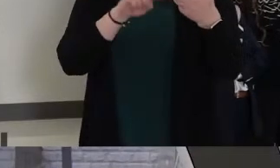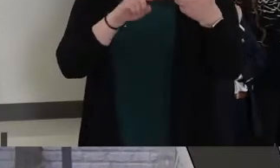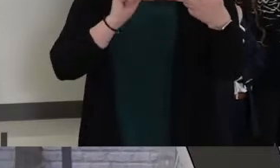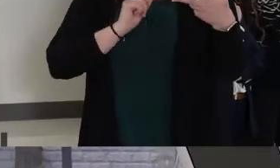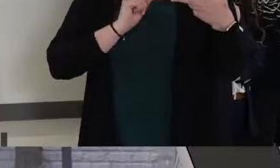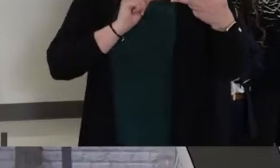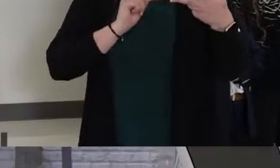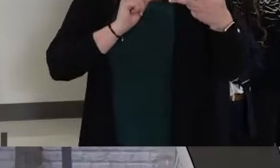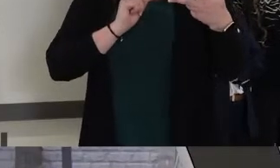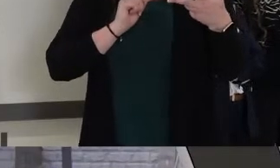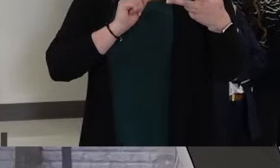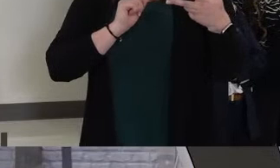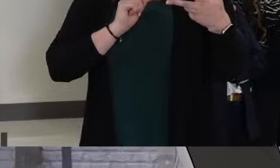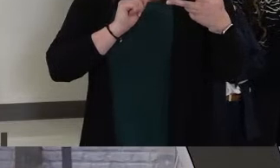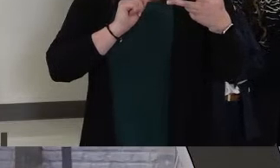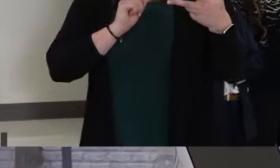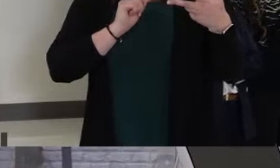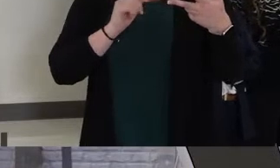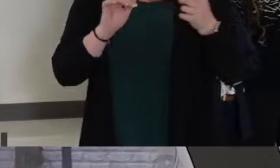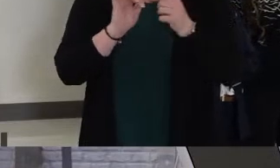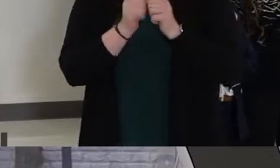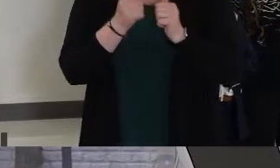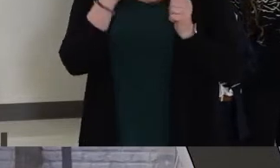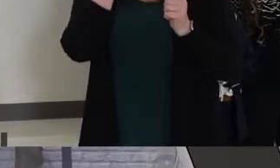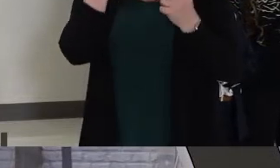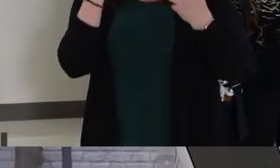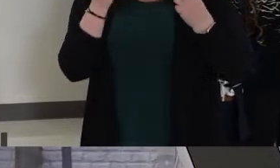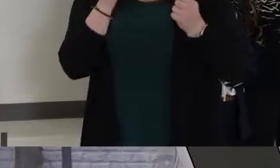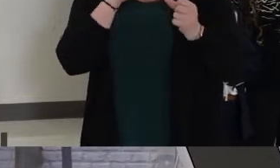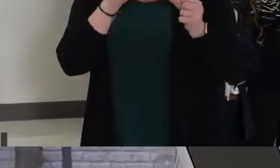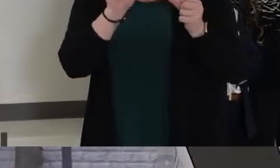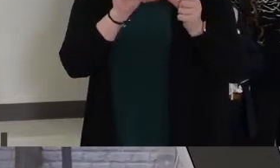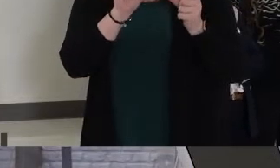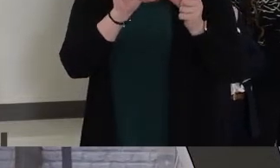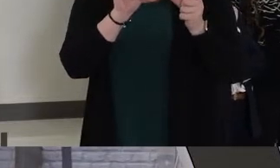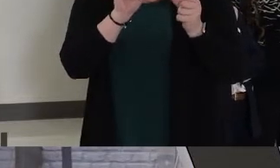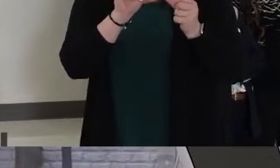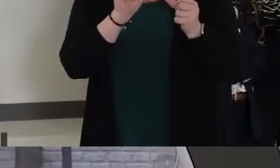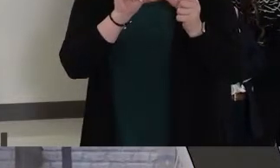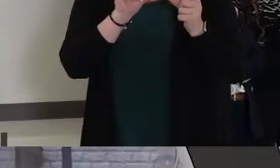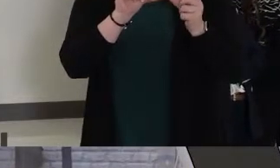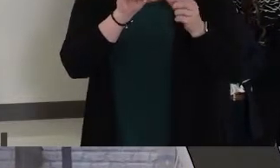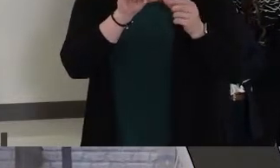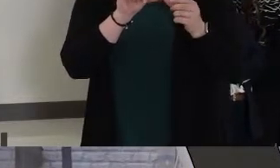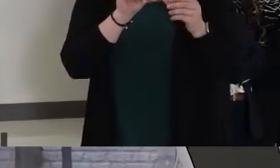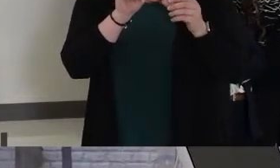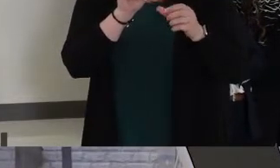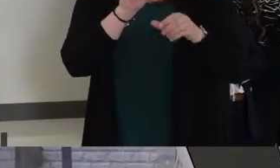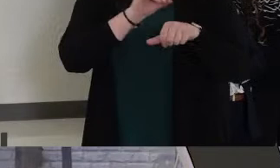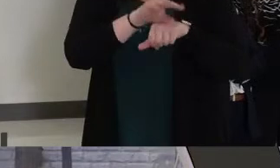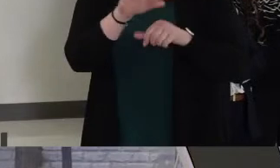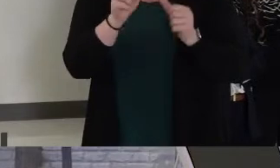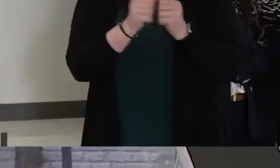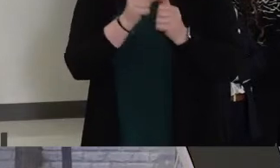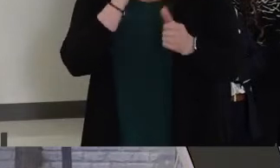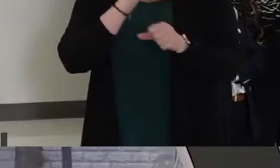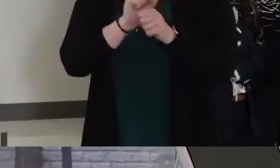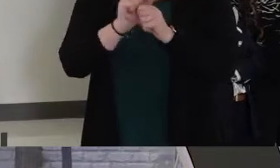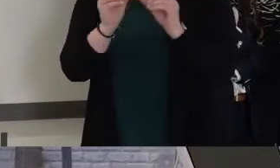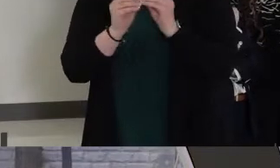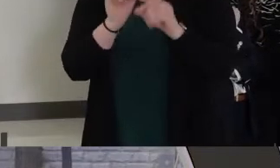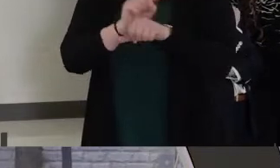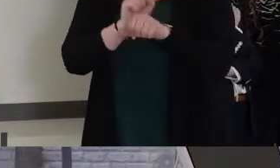health how mental health will be addressed with delayed workforce funding, please. Thank you. All